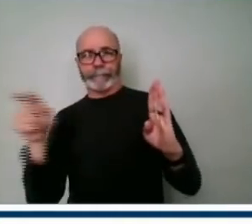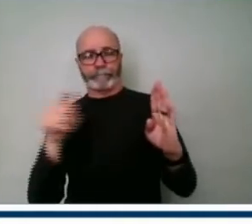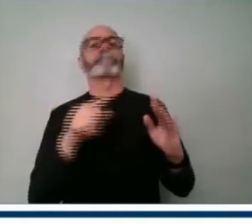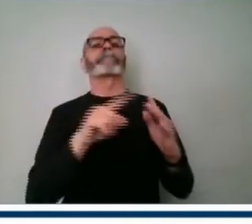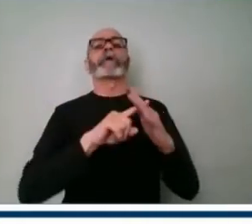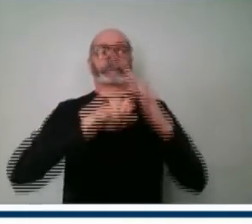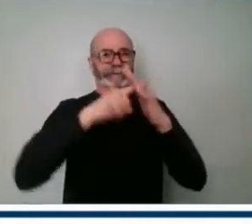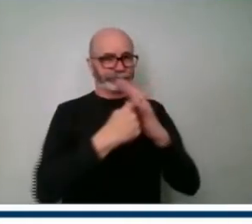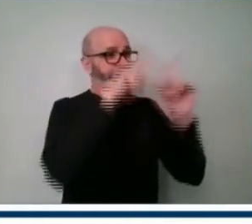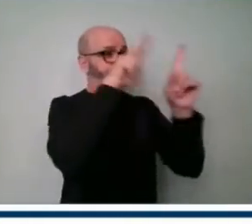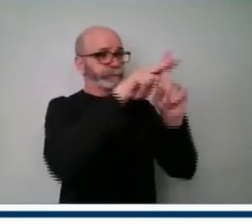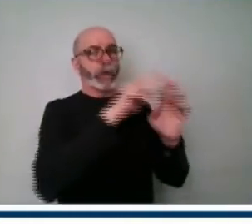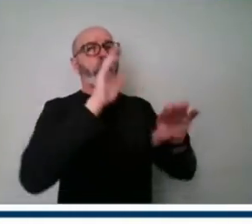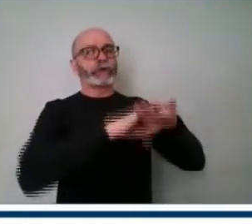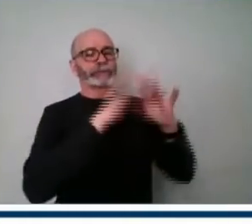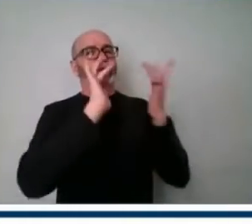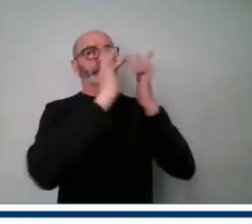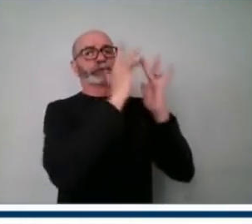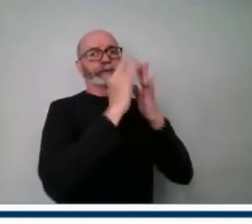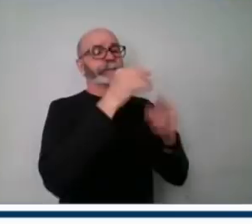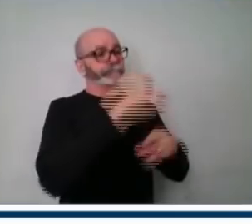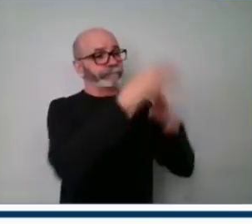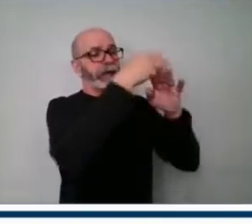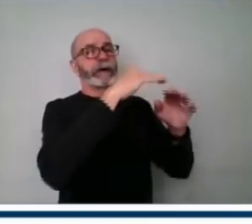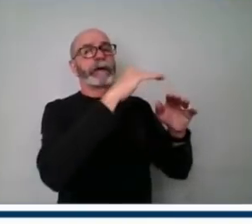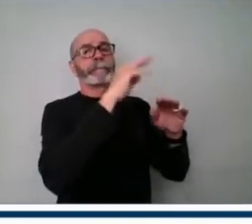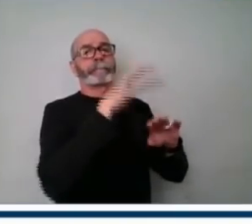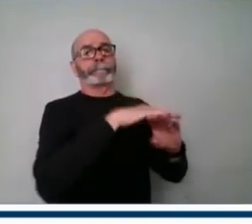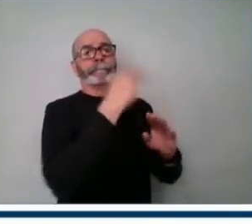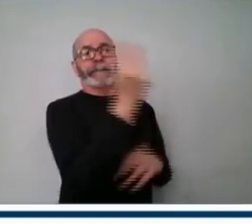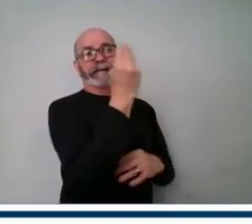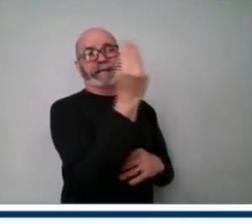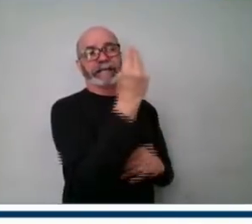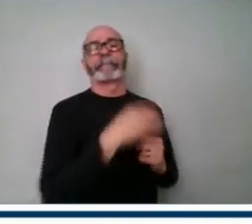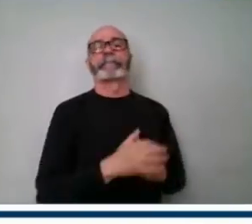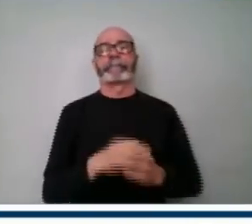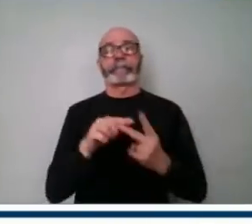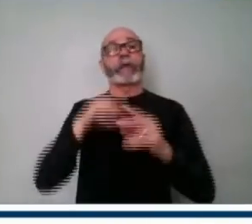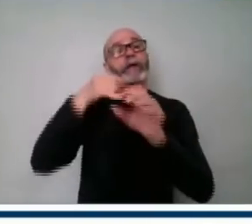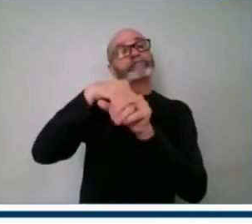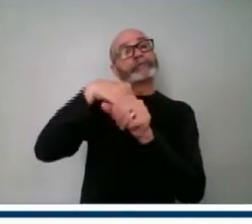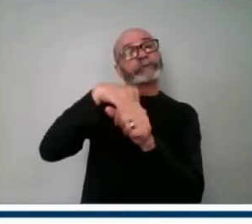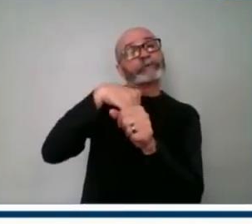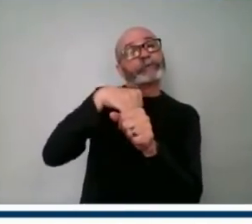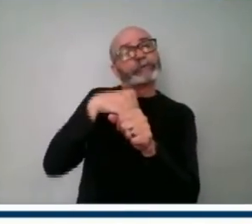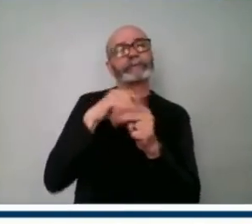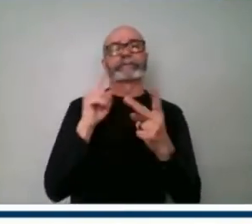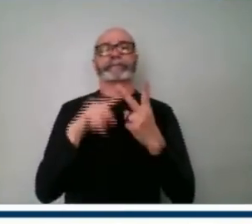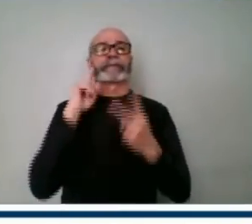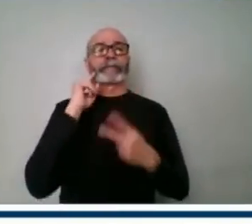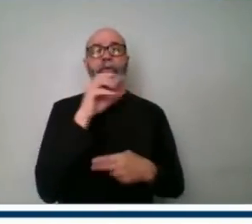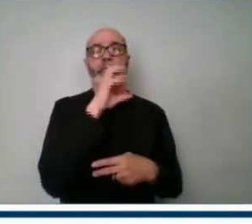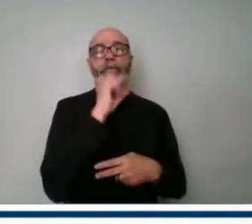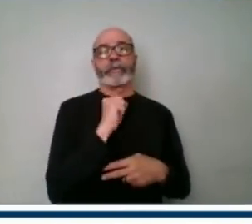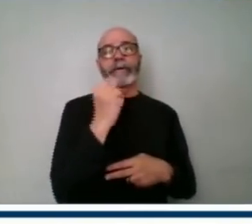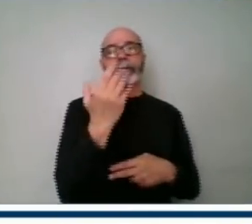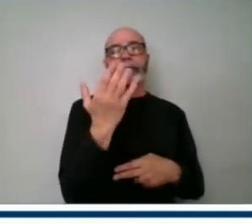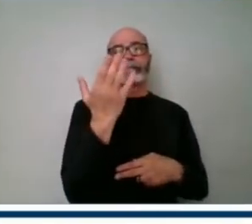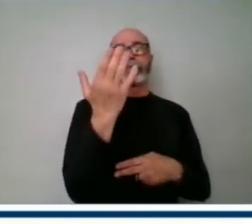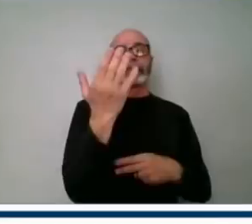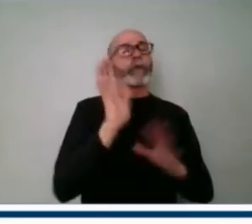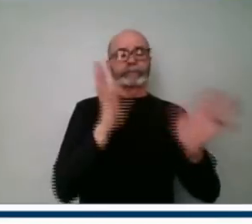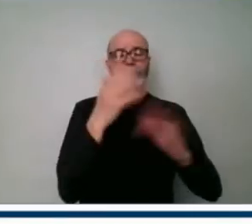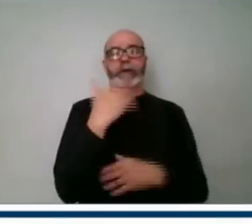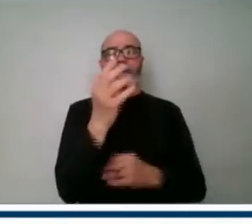We're also bringing 15 pharmacy clinics online Monday for those aged 80 and older. They are spread across the province from Yarmouth